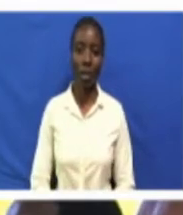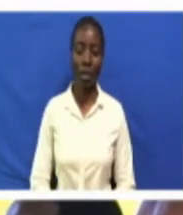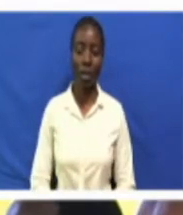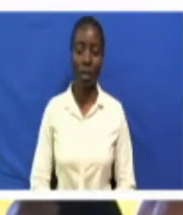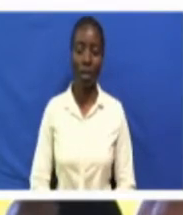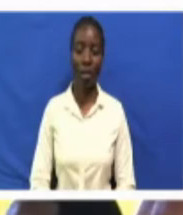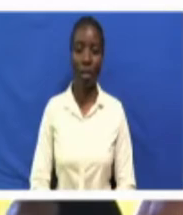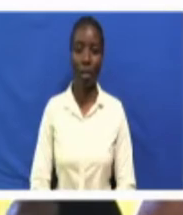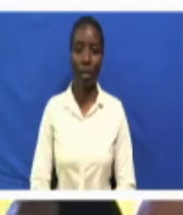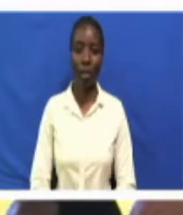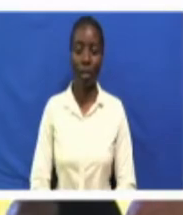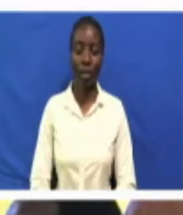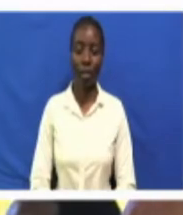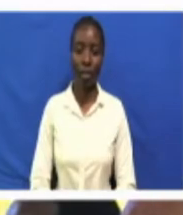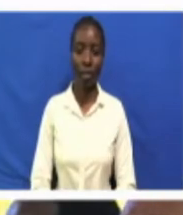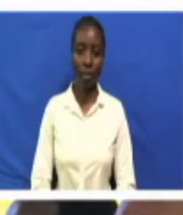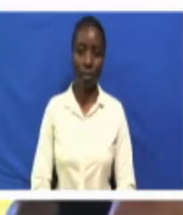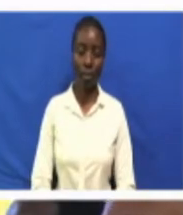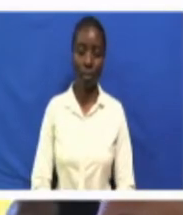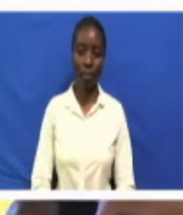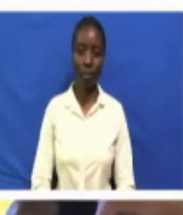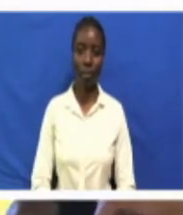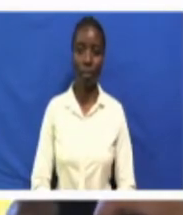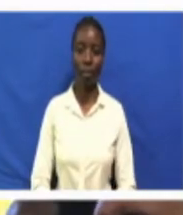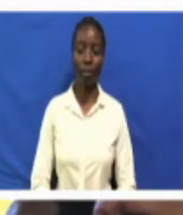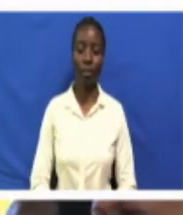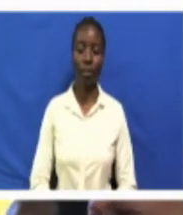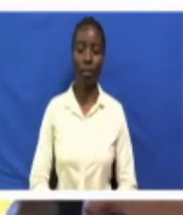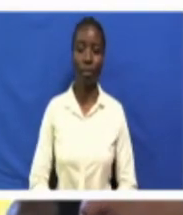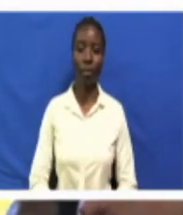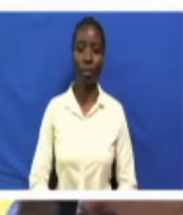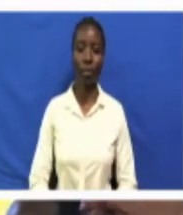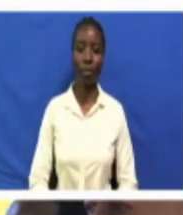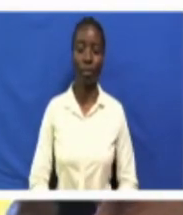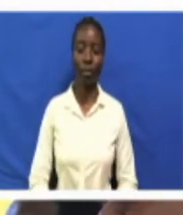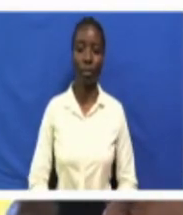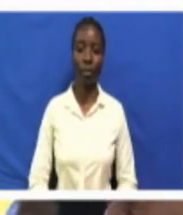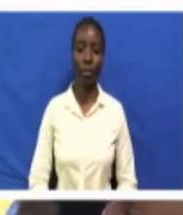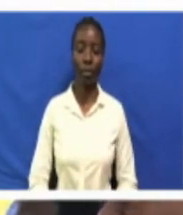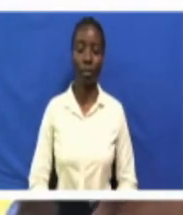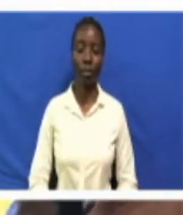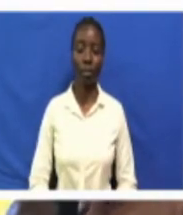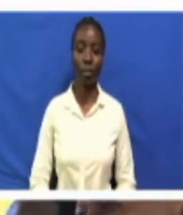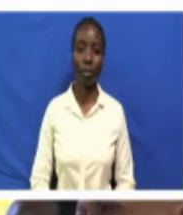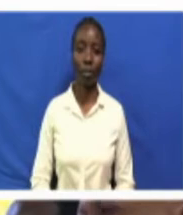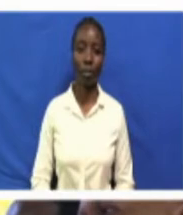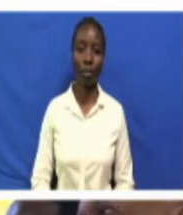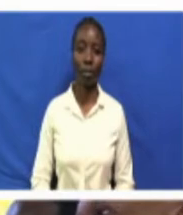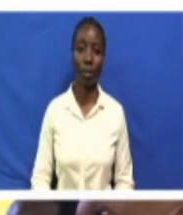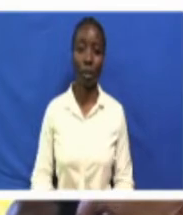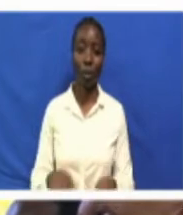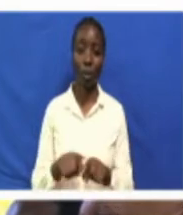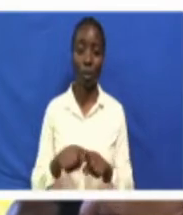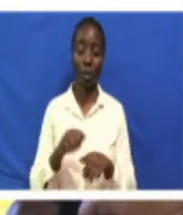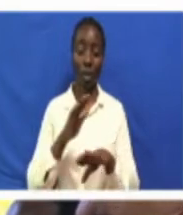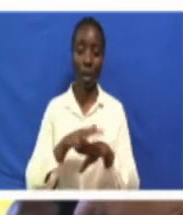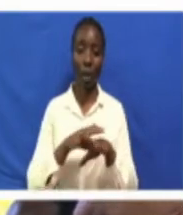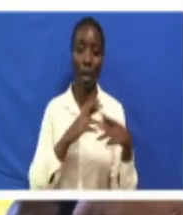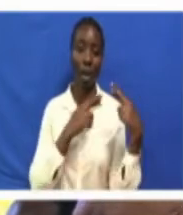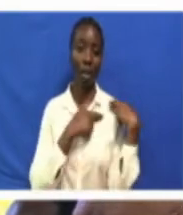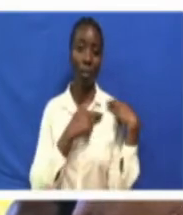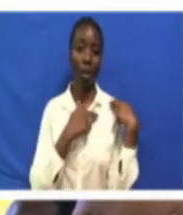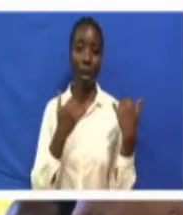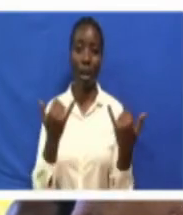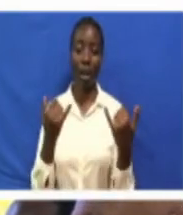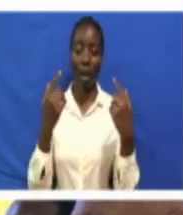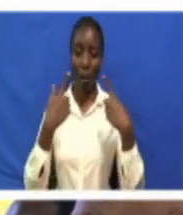from the Bishops to ensure adherence to the circulator guidance it is with sense of responsibility that